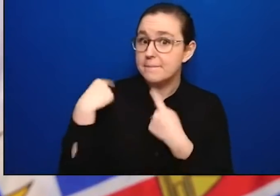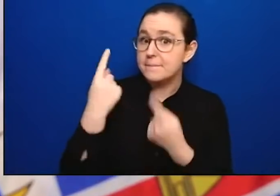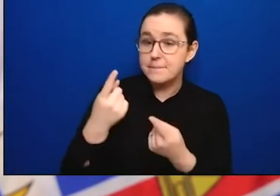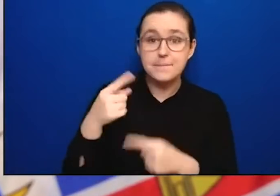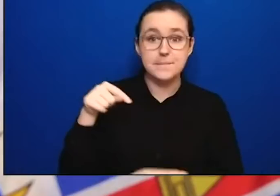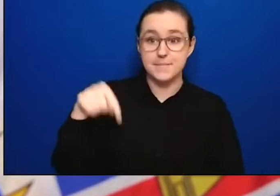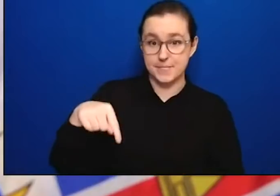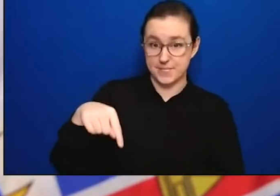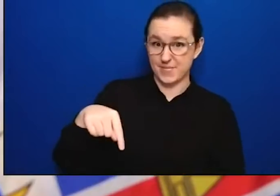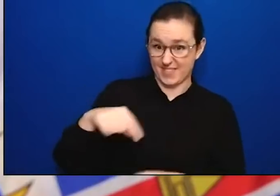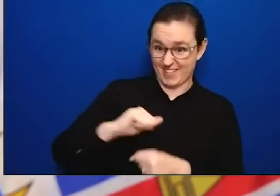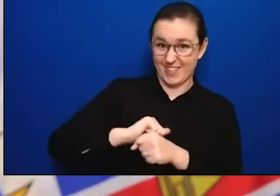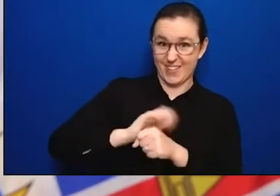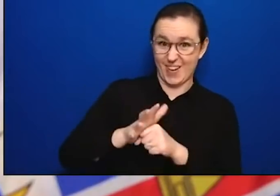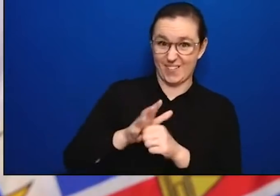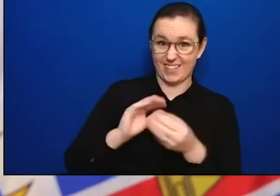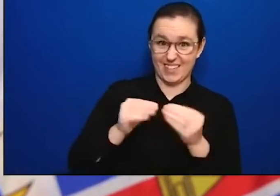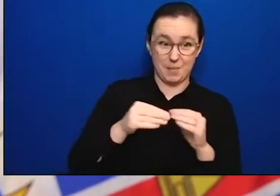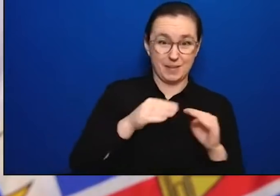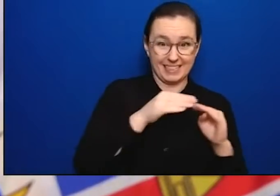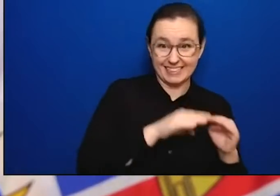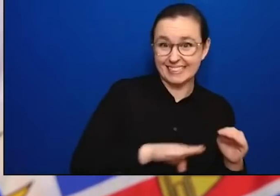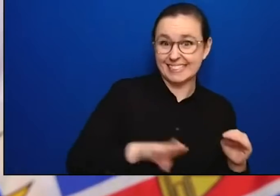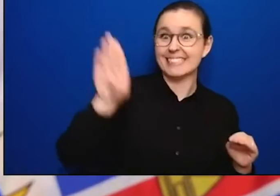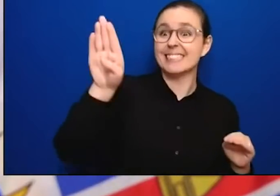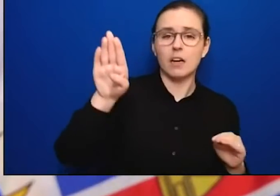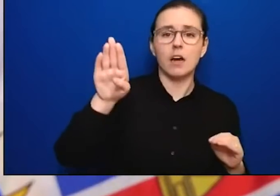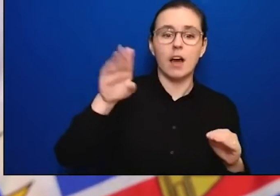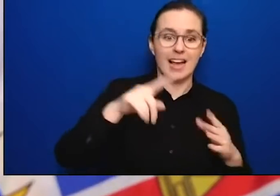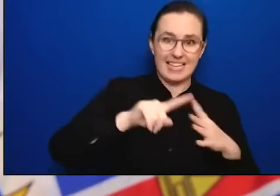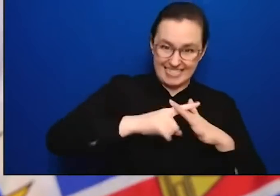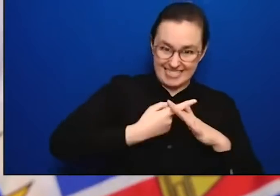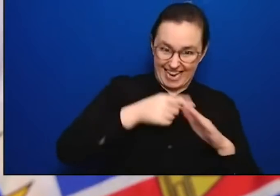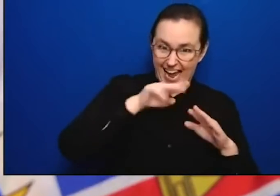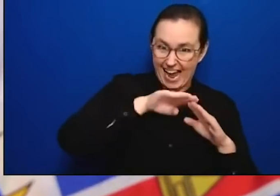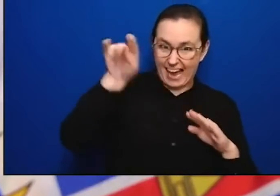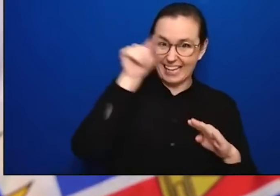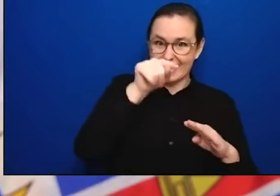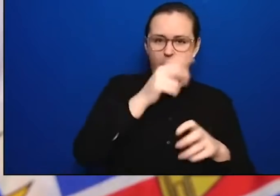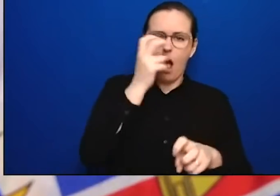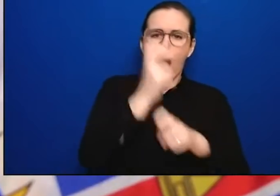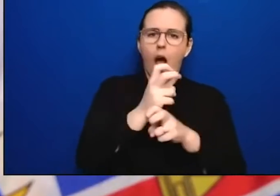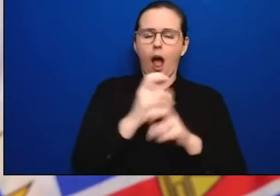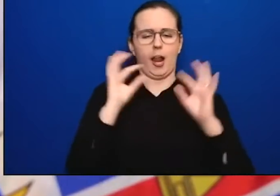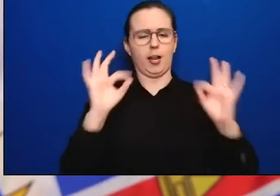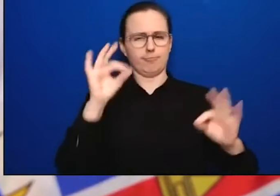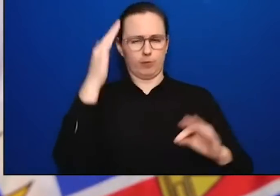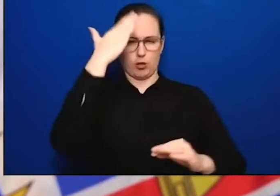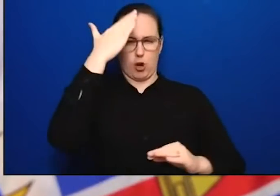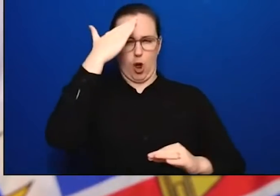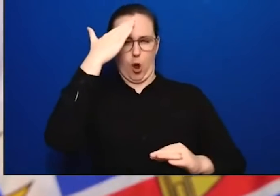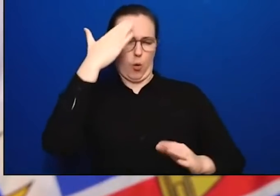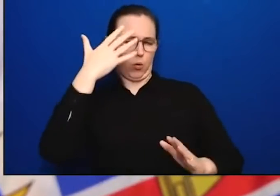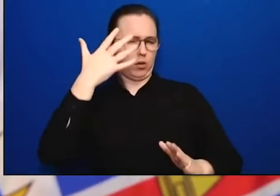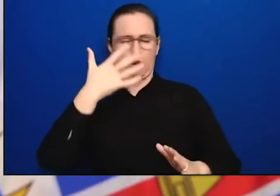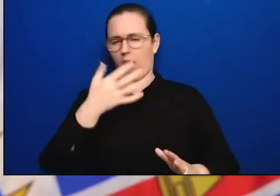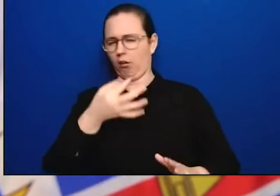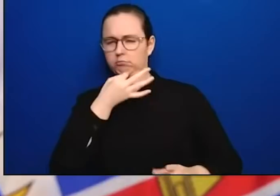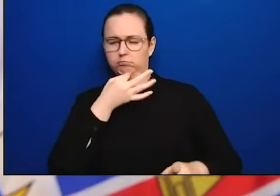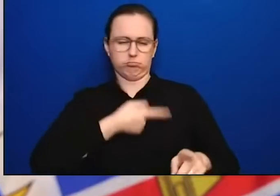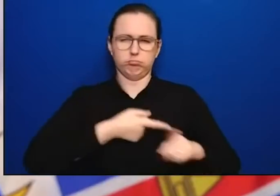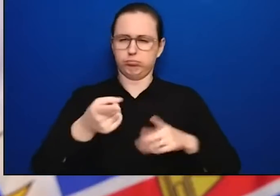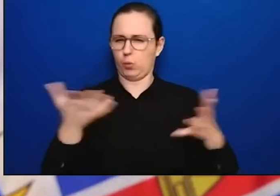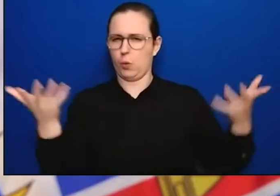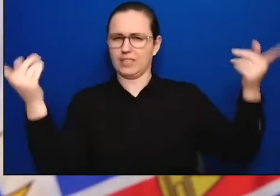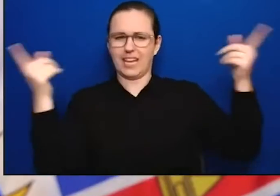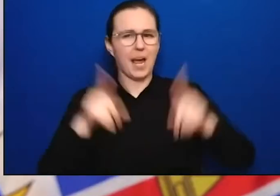As mentioned, has been the case all along, with a sudden surge, it takes time to gather and reassess and assess the data.